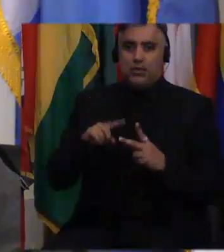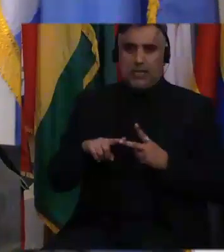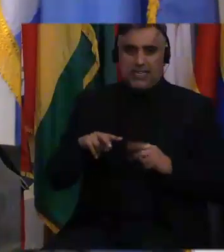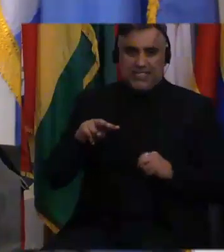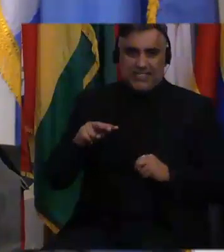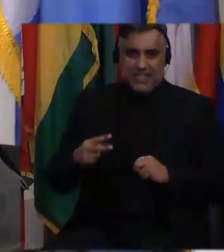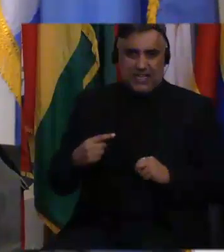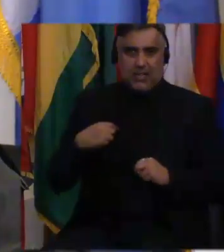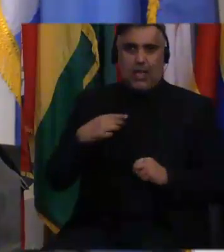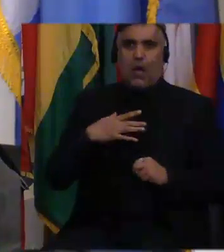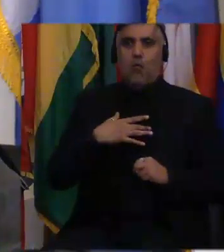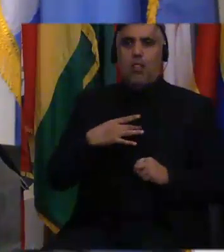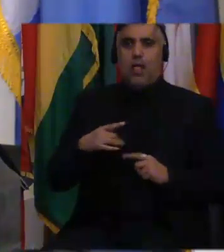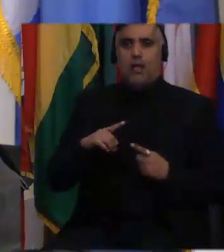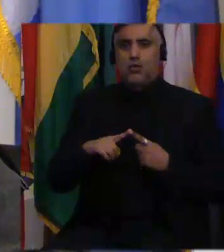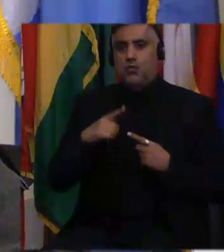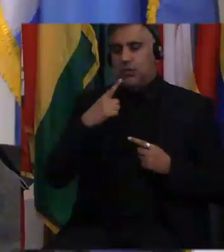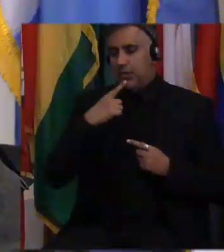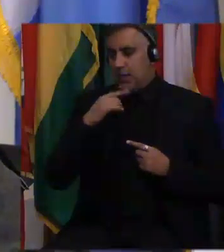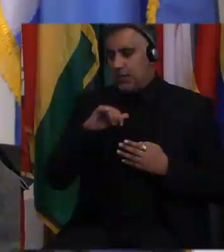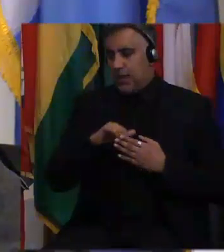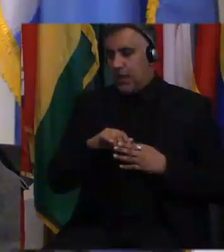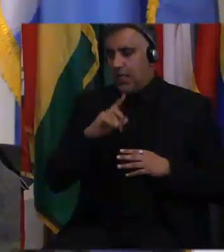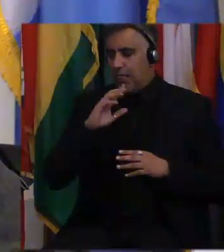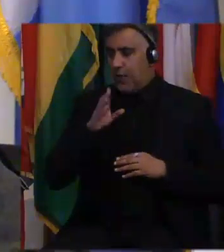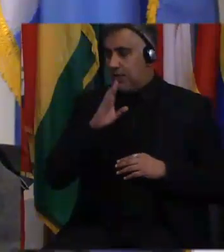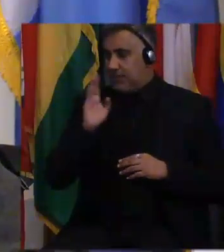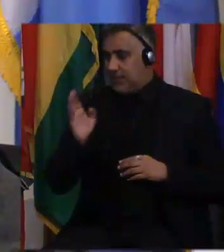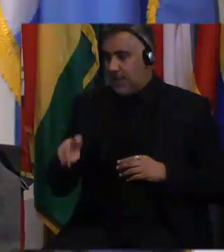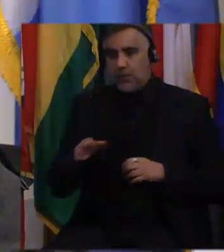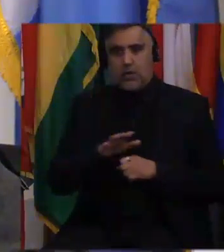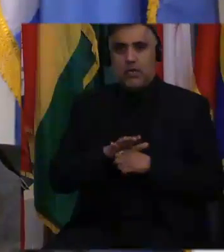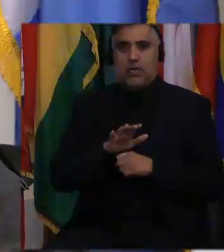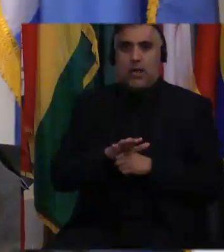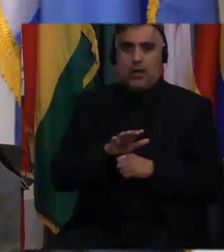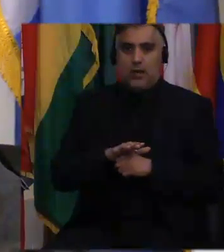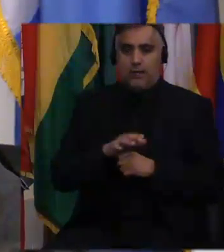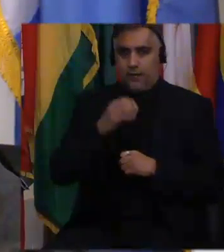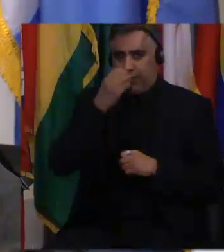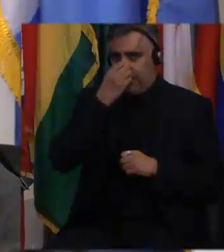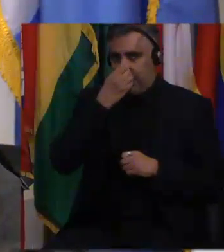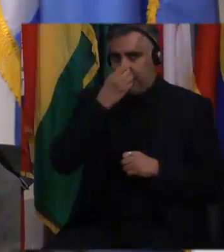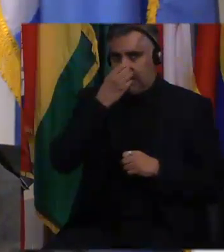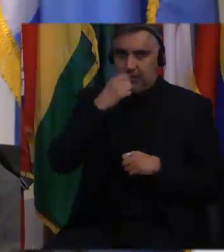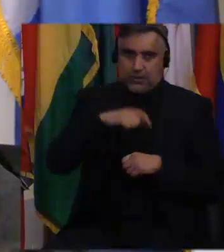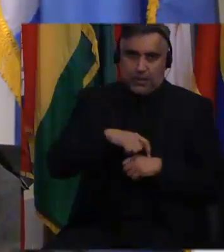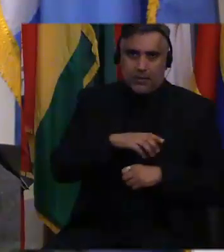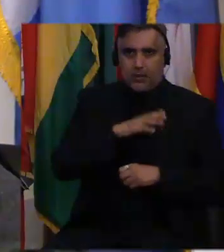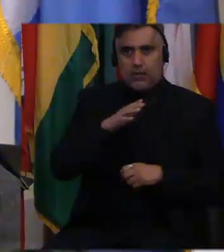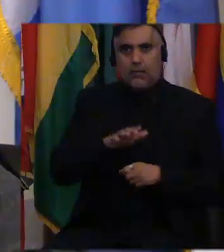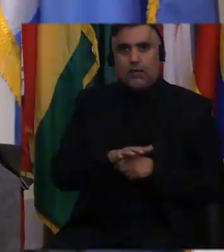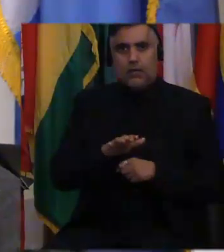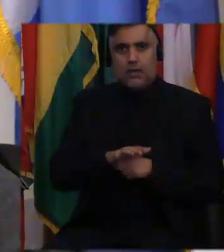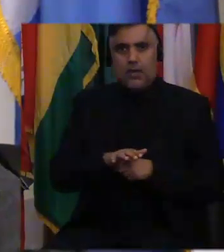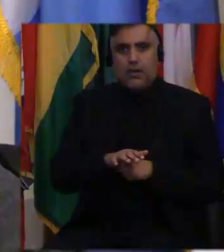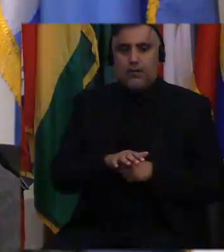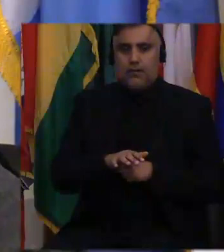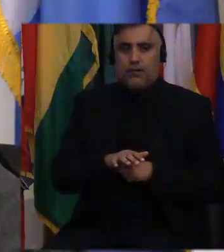Secondly, I would like to say that there is never enough done and never enough